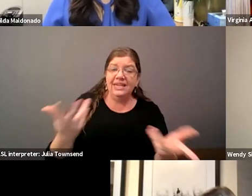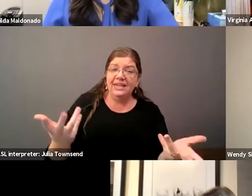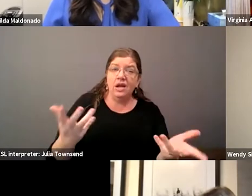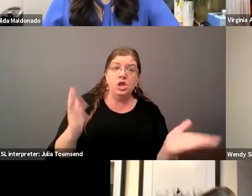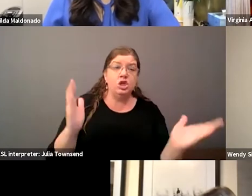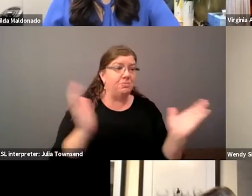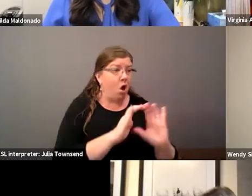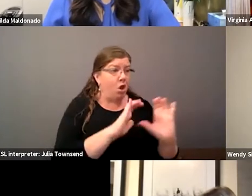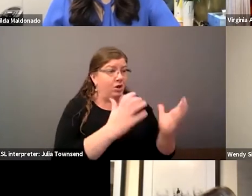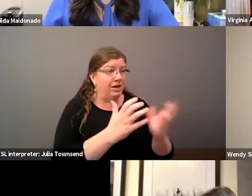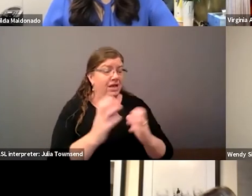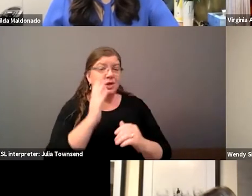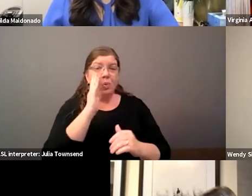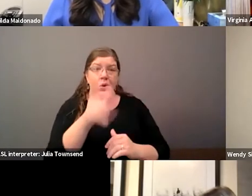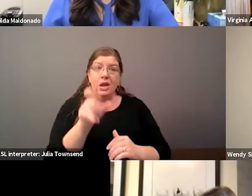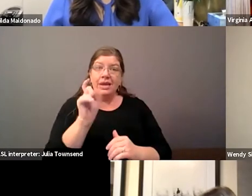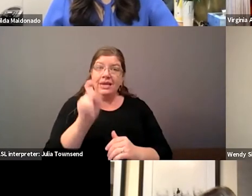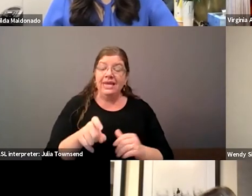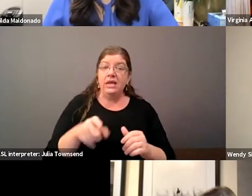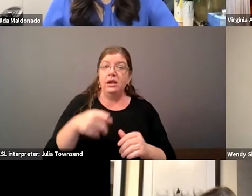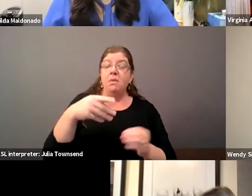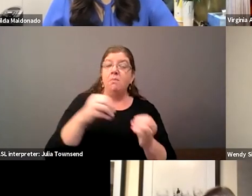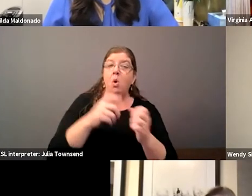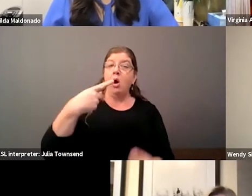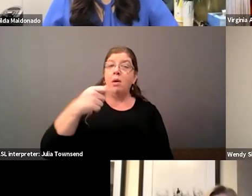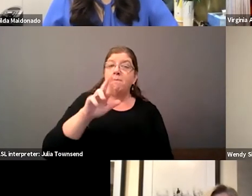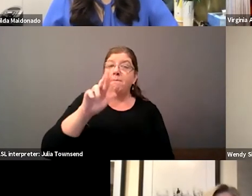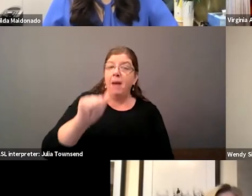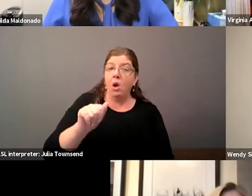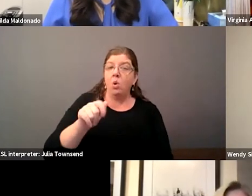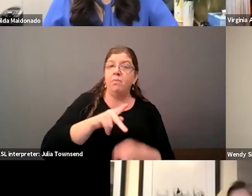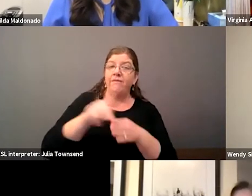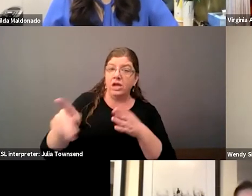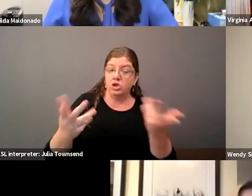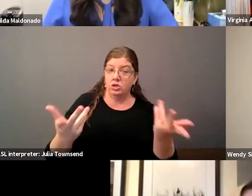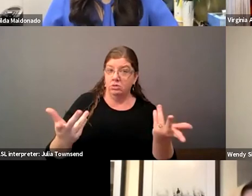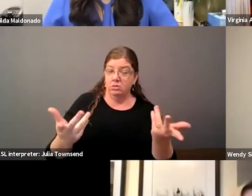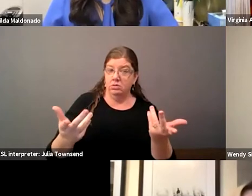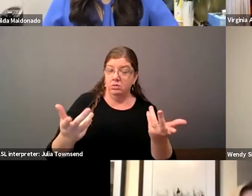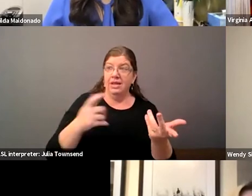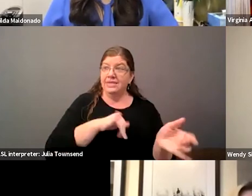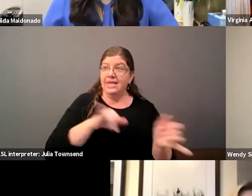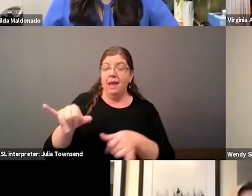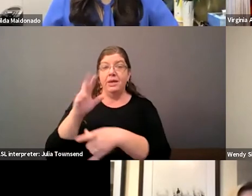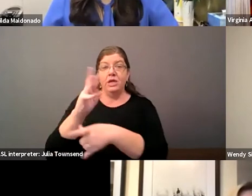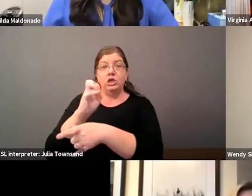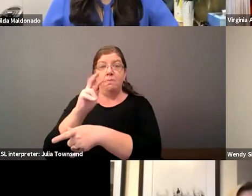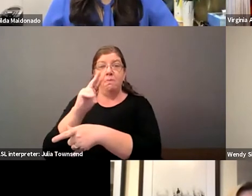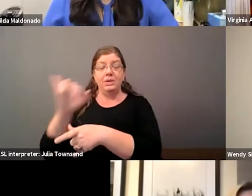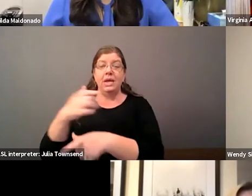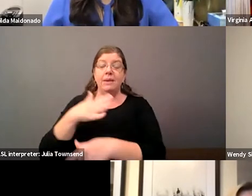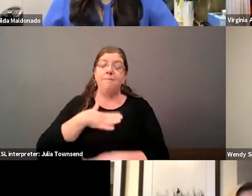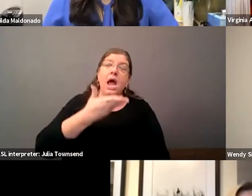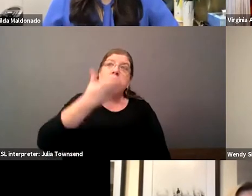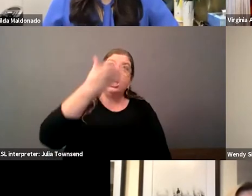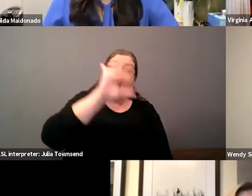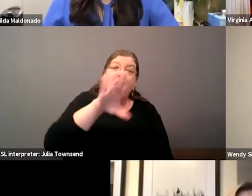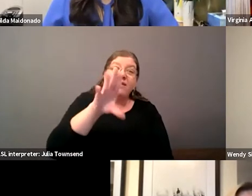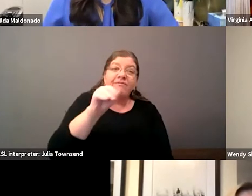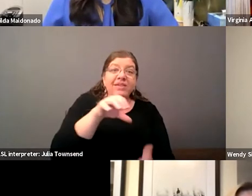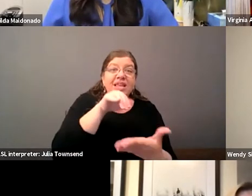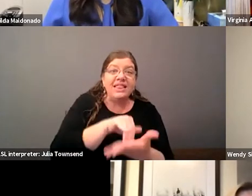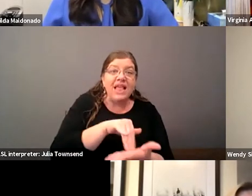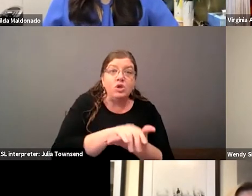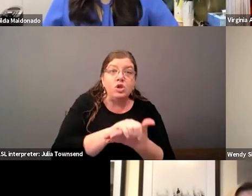sizes which means that you need paraprofessionals echoing what moani said my god you should be spending that fifty thousand